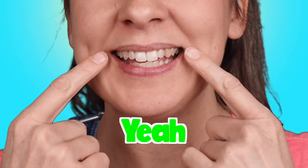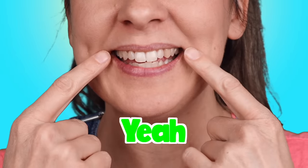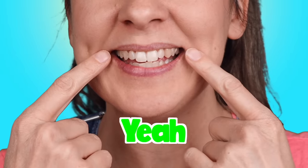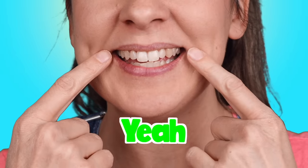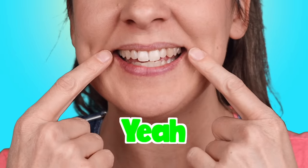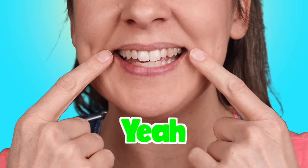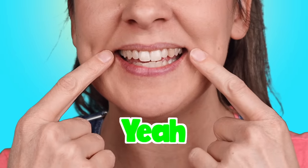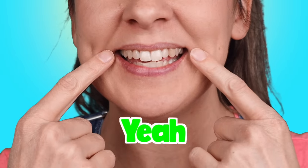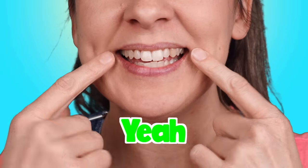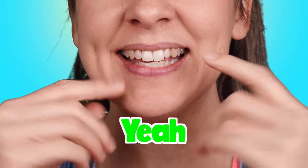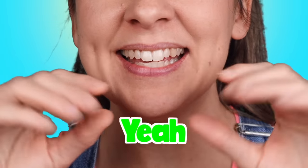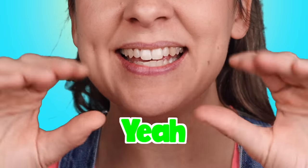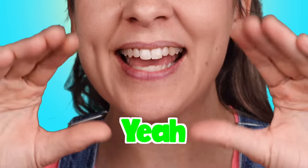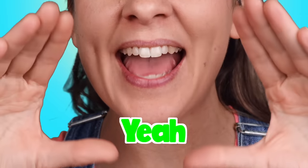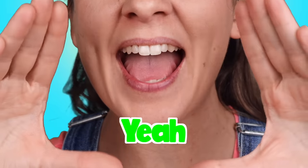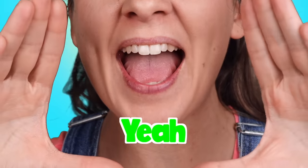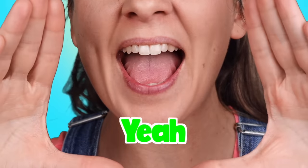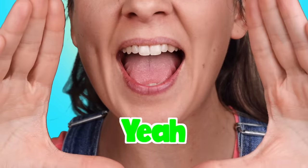Yeah.